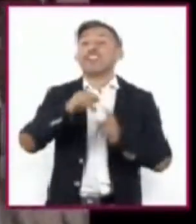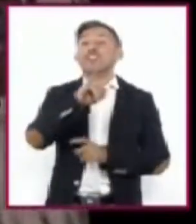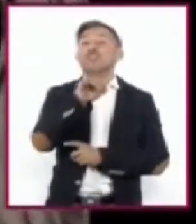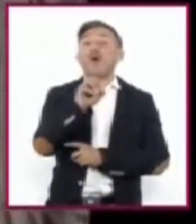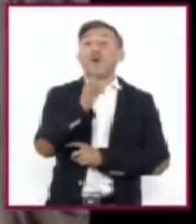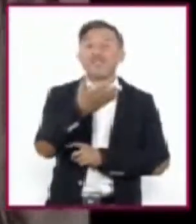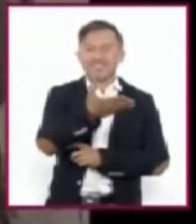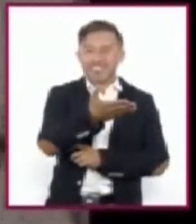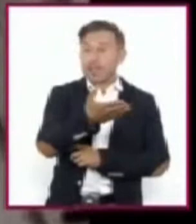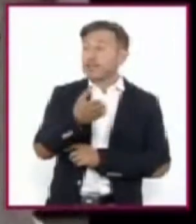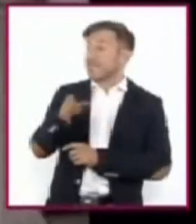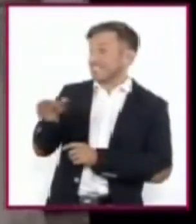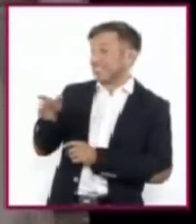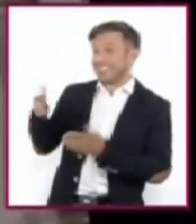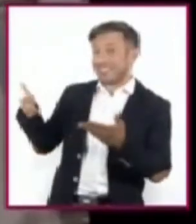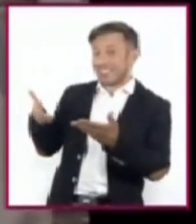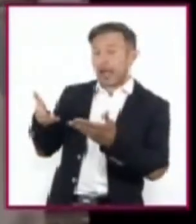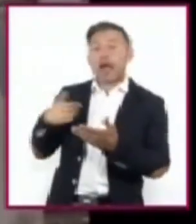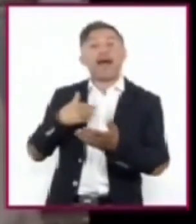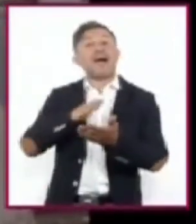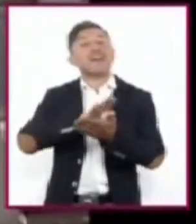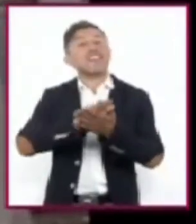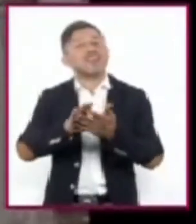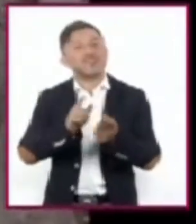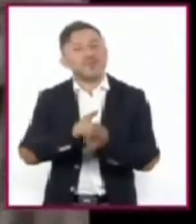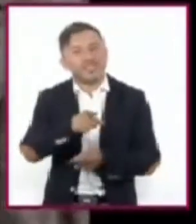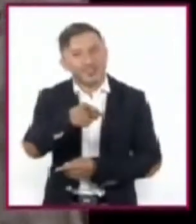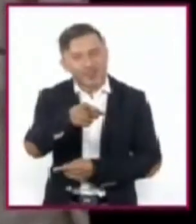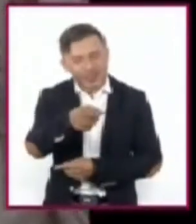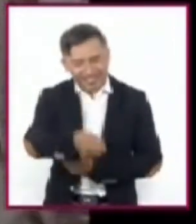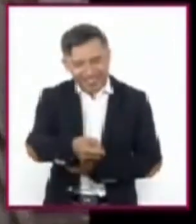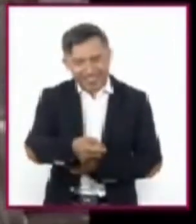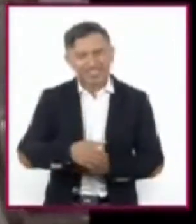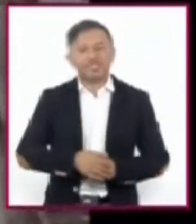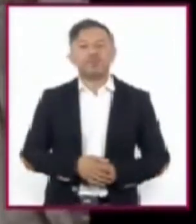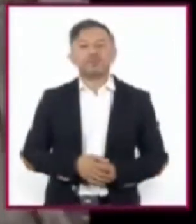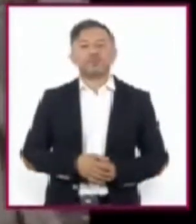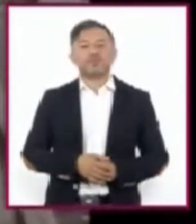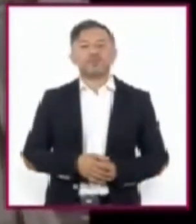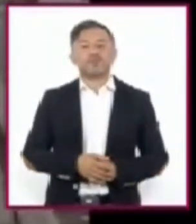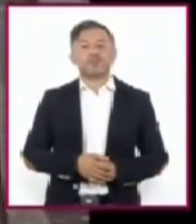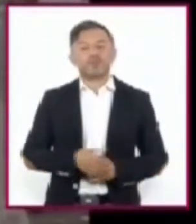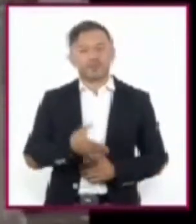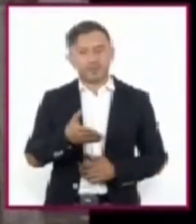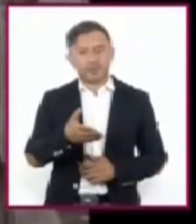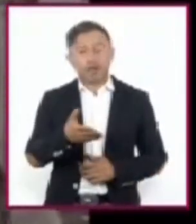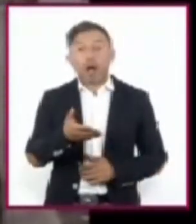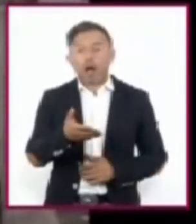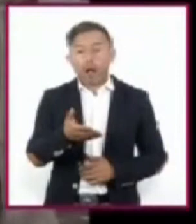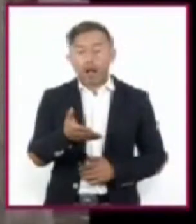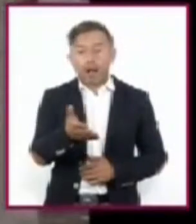this is Bill. Nice to meet you. Oh, sorry. The other hand.